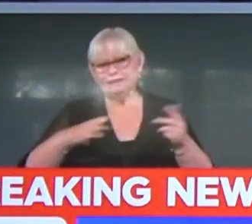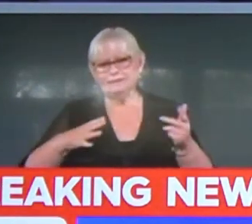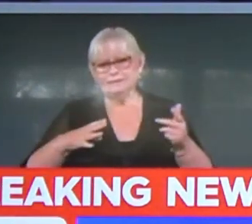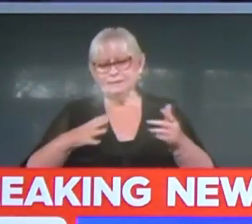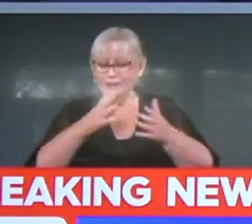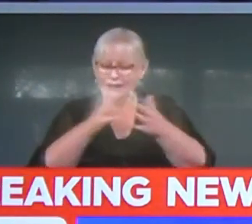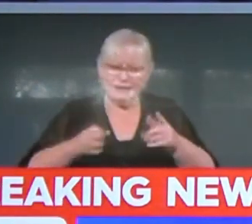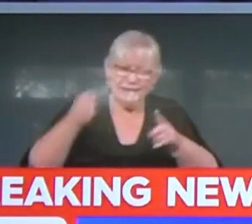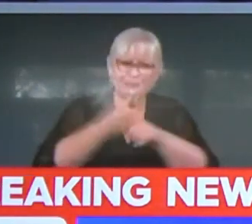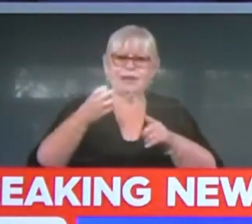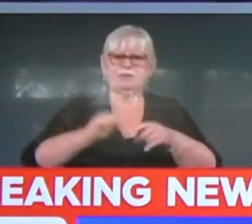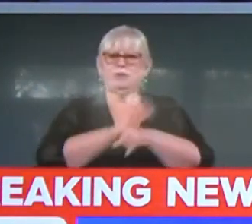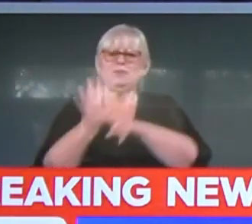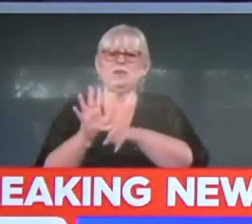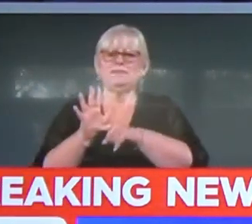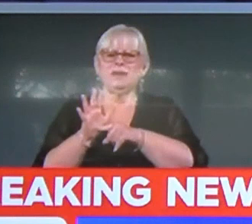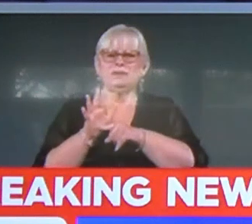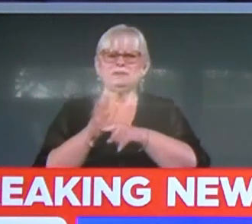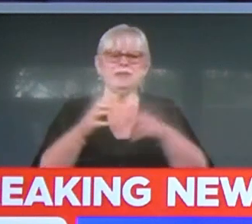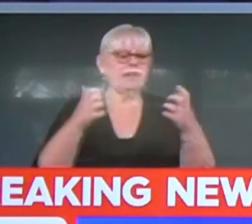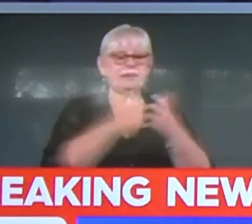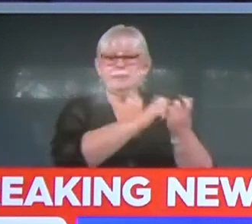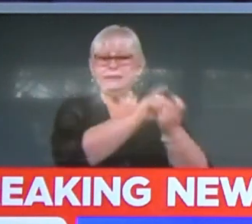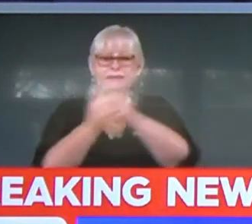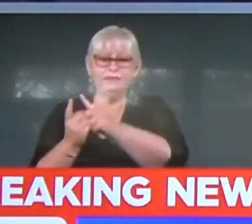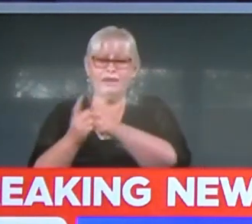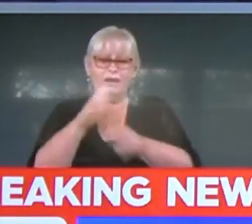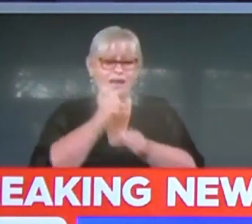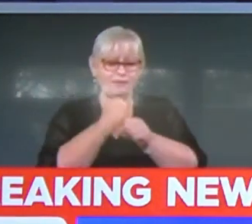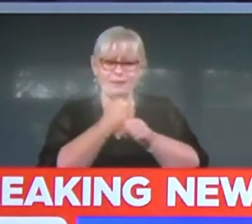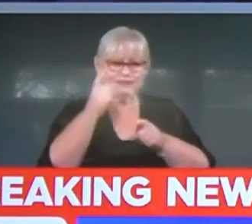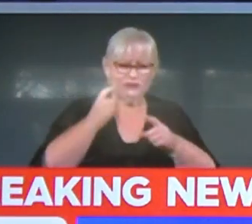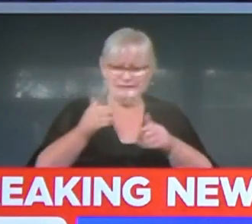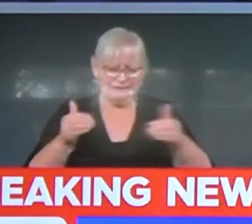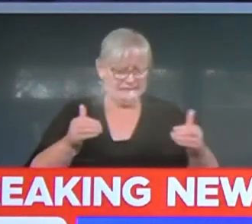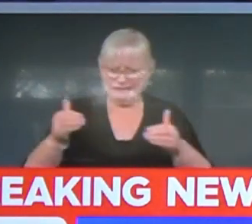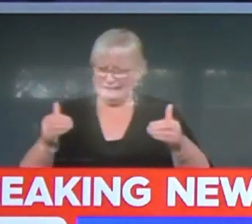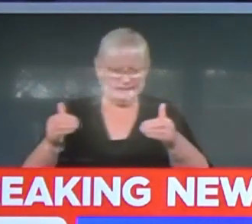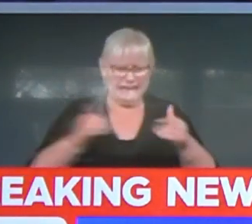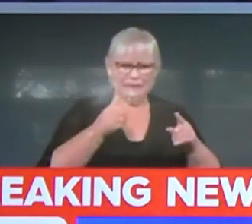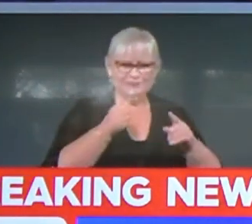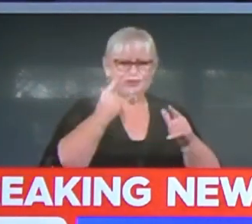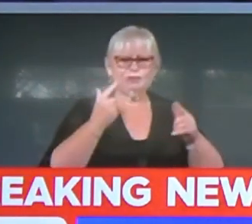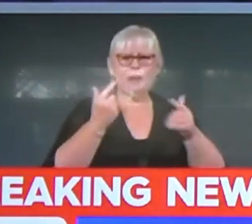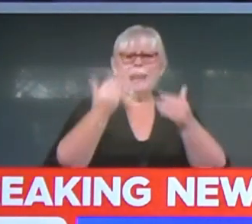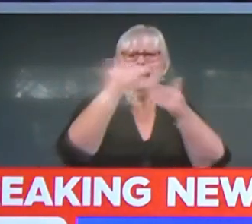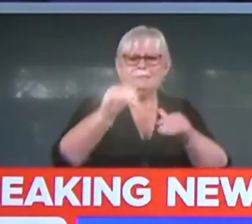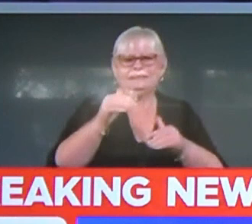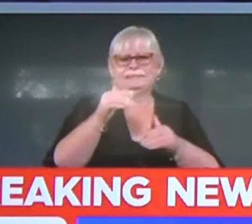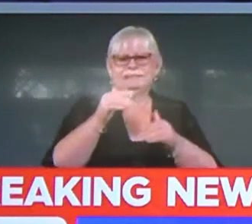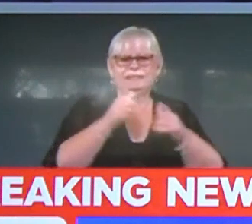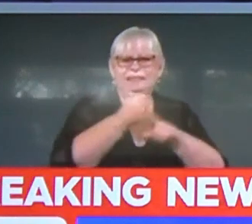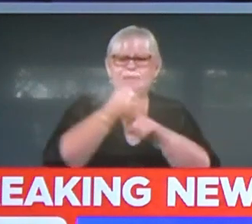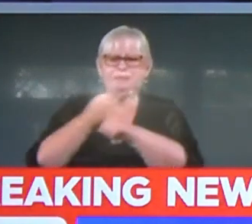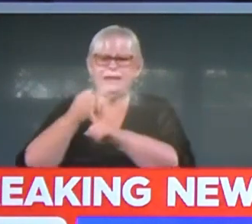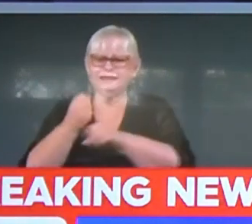of what the coronavirus and the many things that governments are having to do to limit its health impacts across the country and to ensure that we can